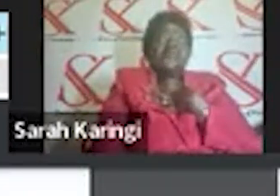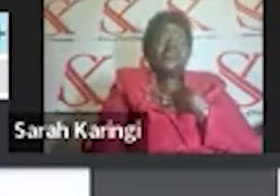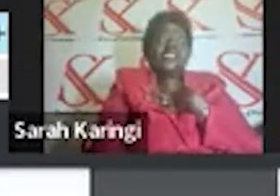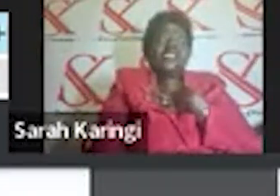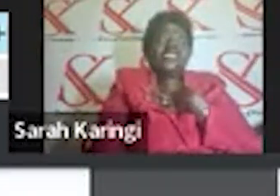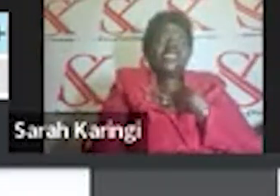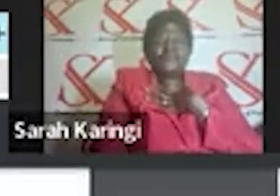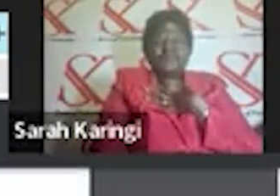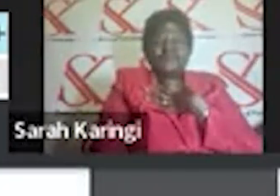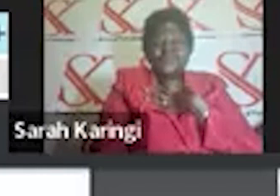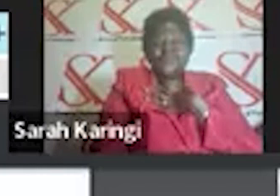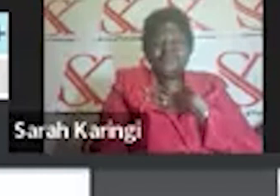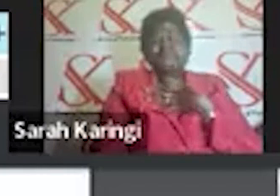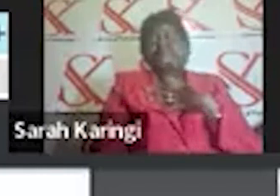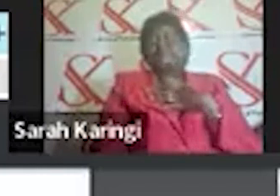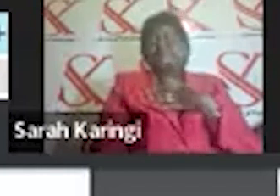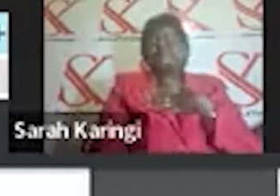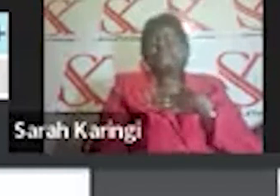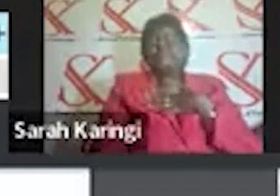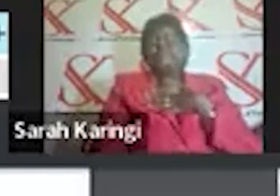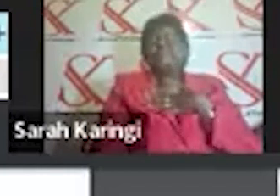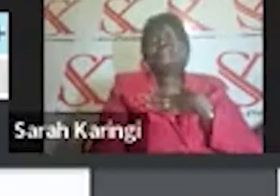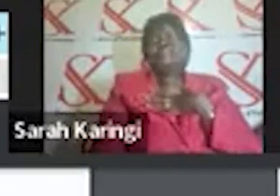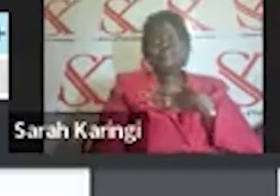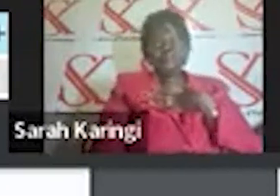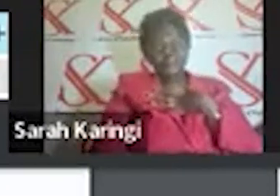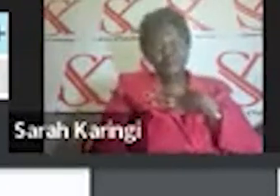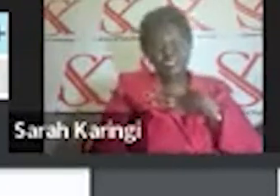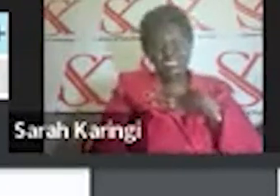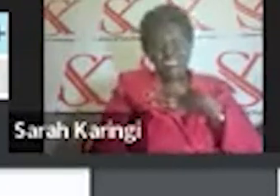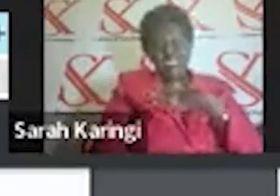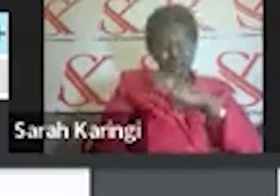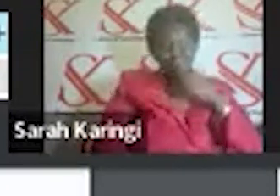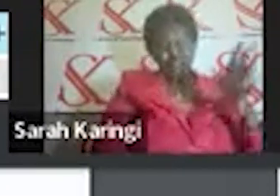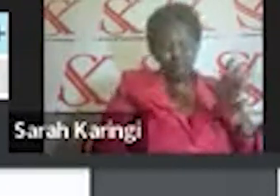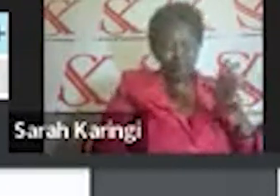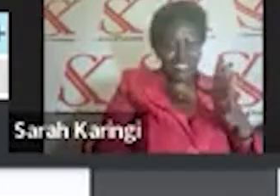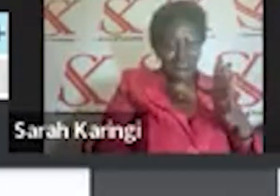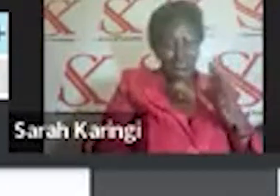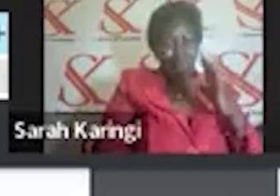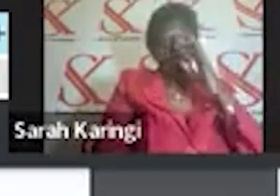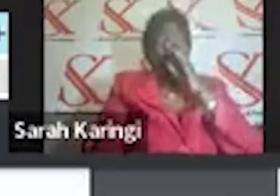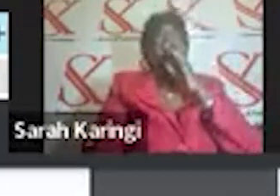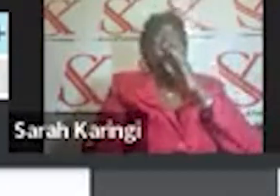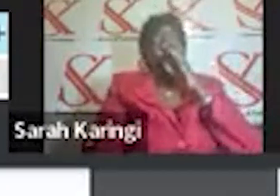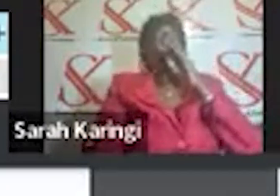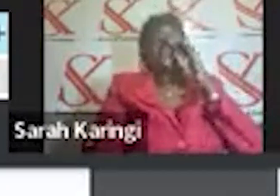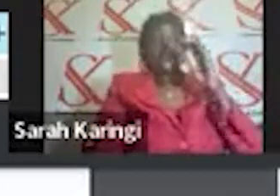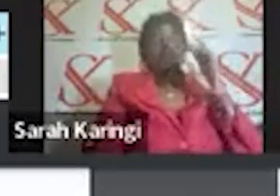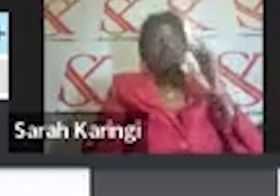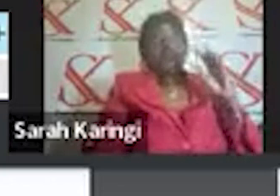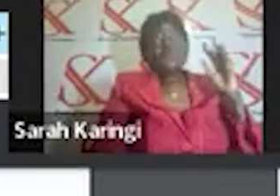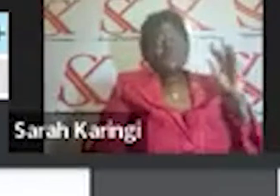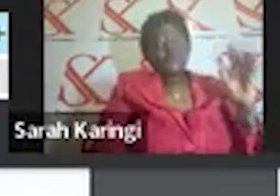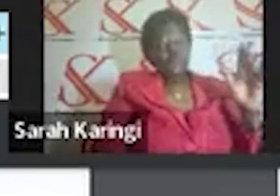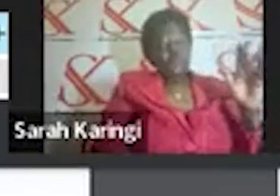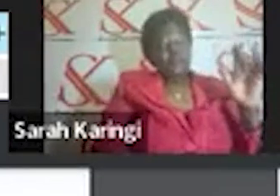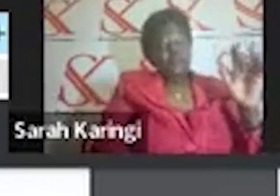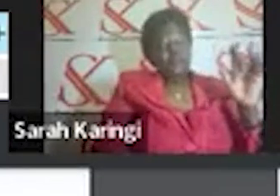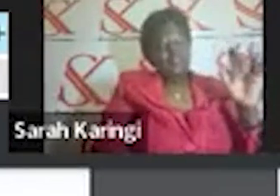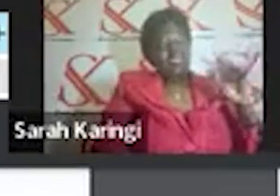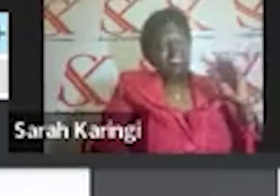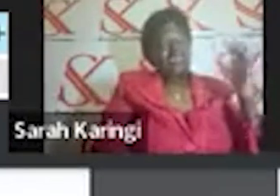bit selfish, I'm not sure. And if you're not selfish, just remove yourself from that group. That when people